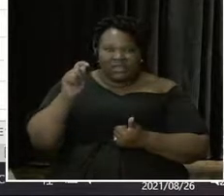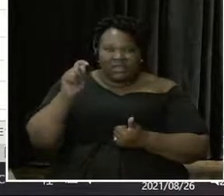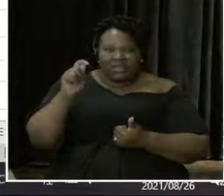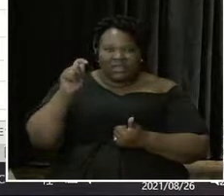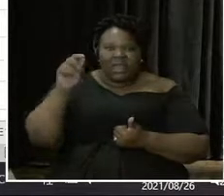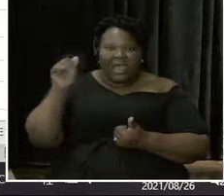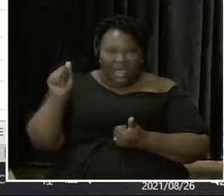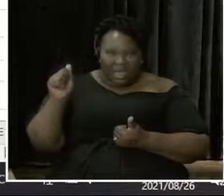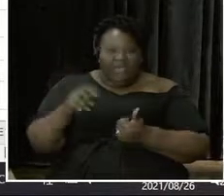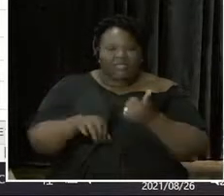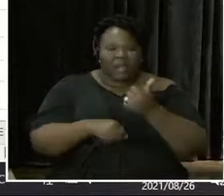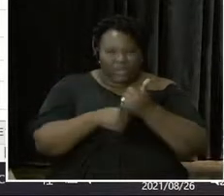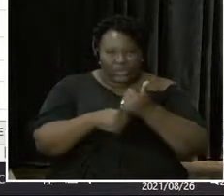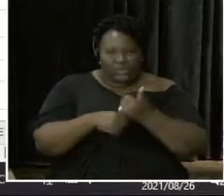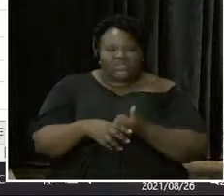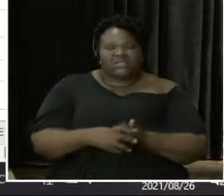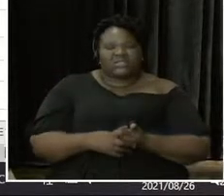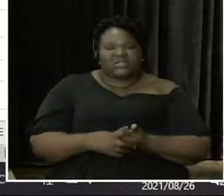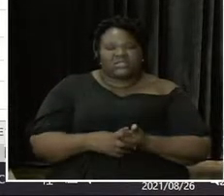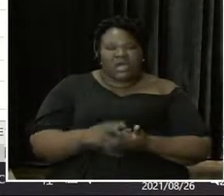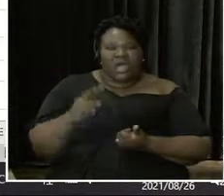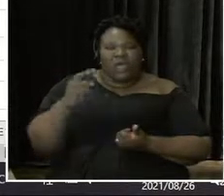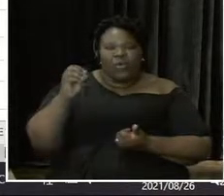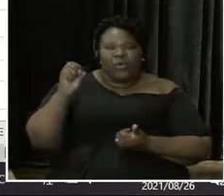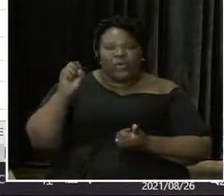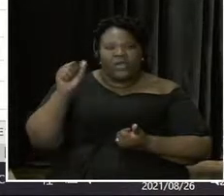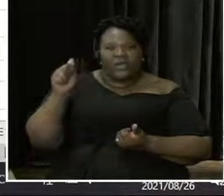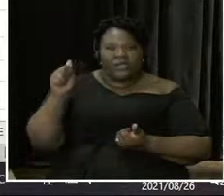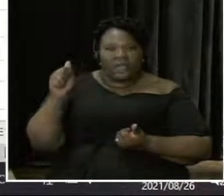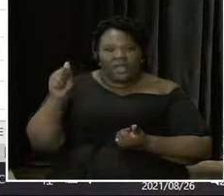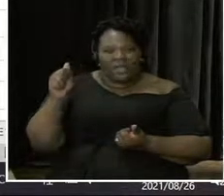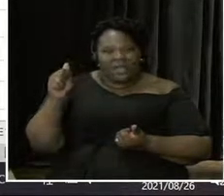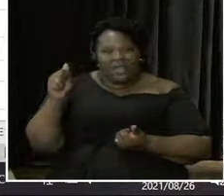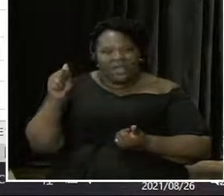TA supports. TA supports. Mosa?